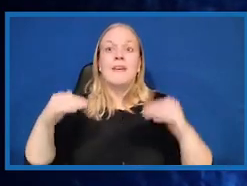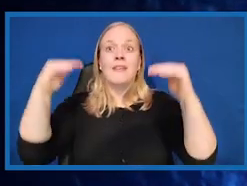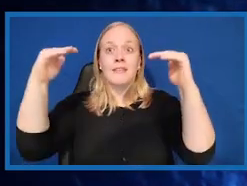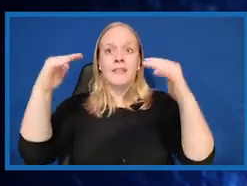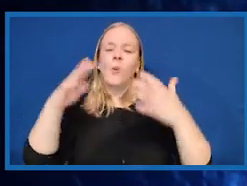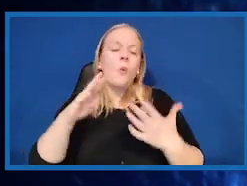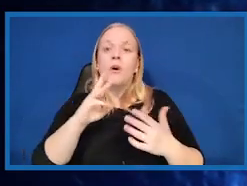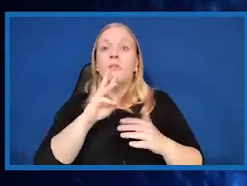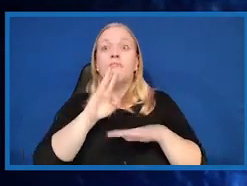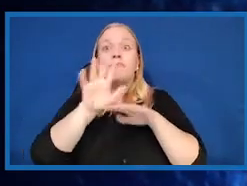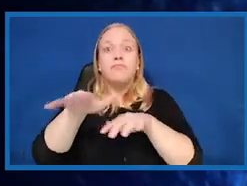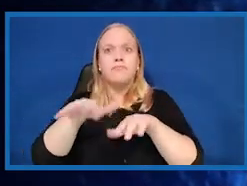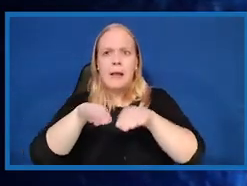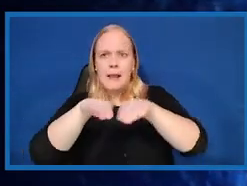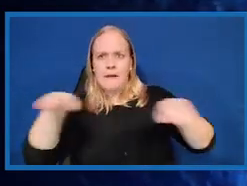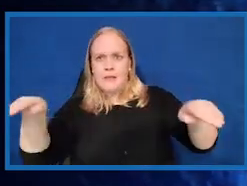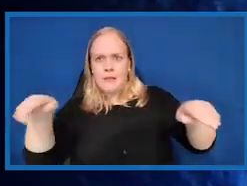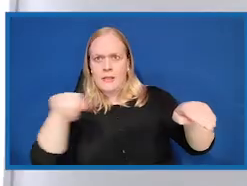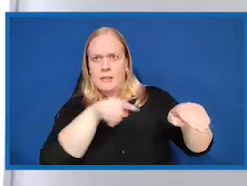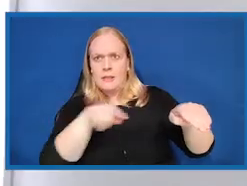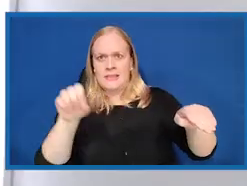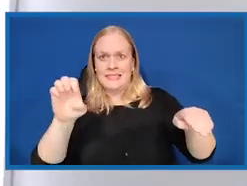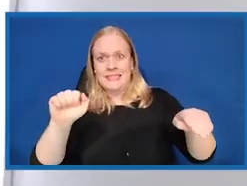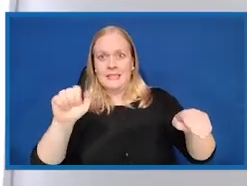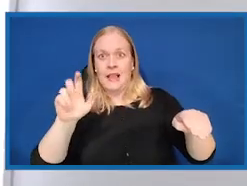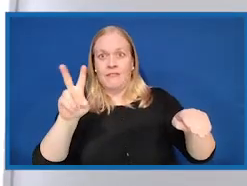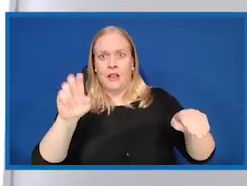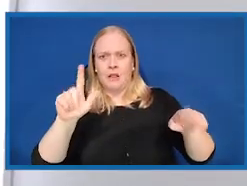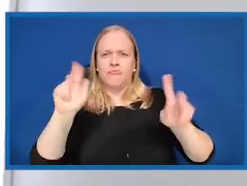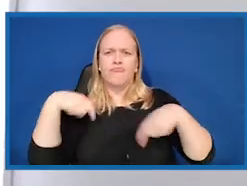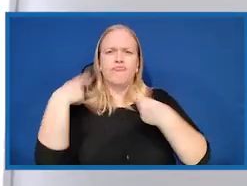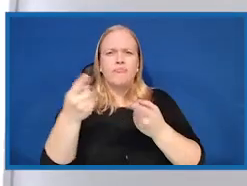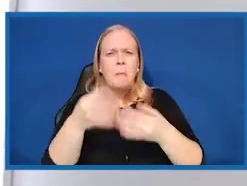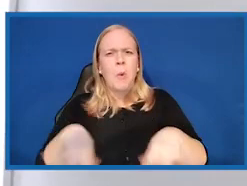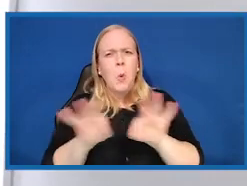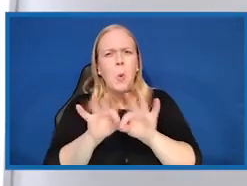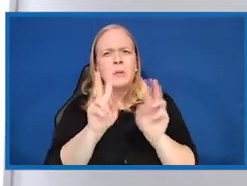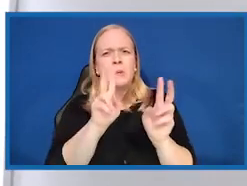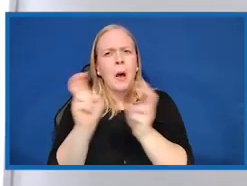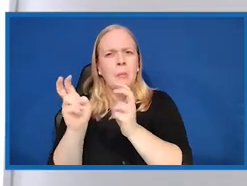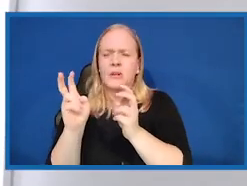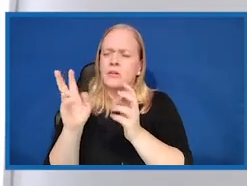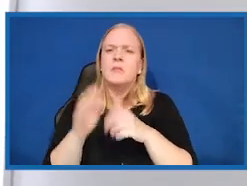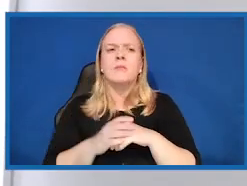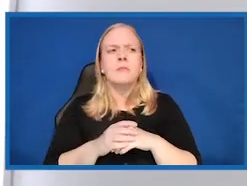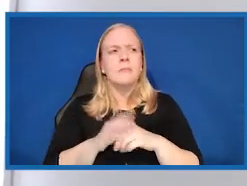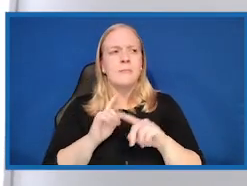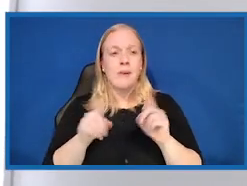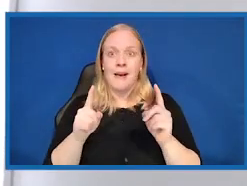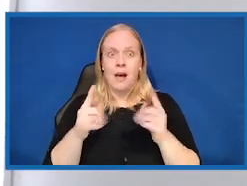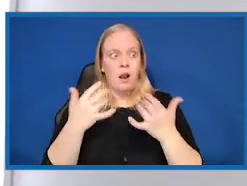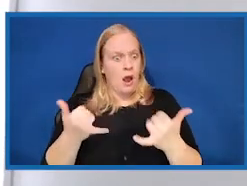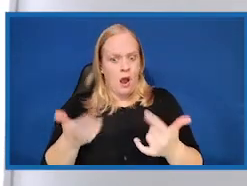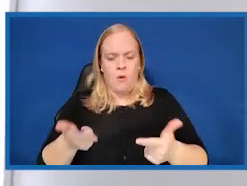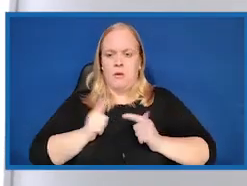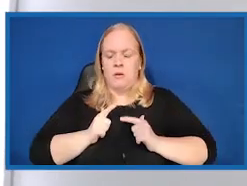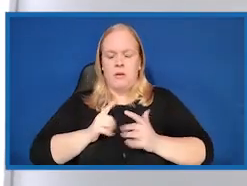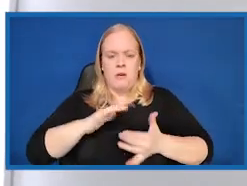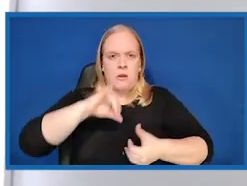has been an important topic for people, but really understanding and quantifying what's happening with the